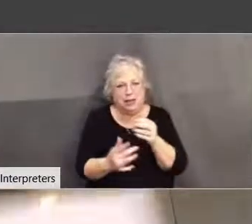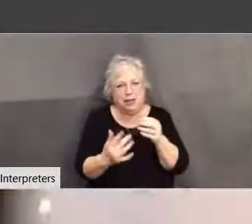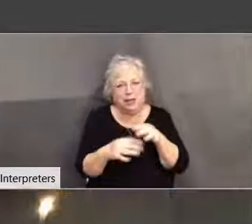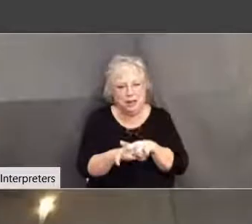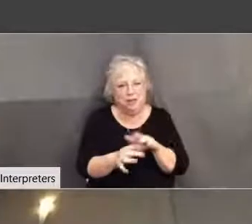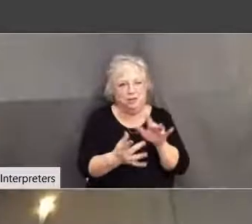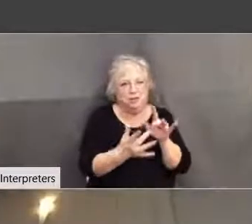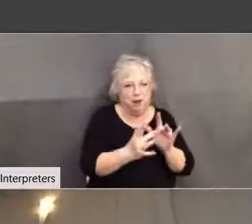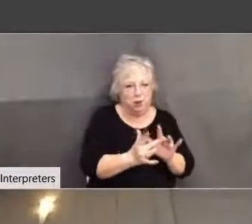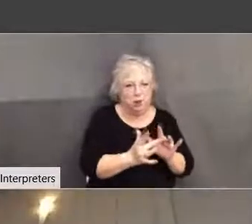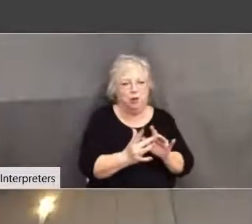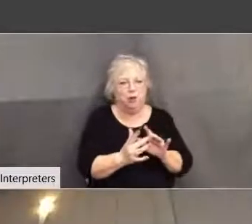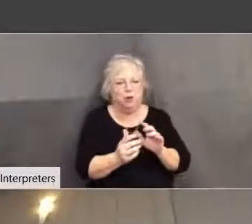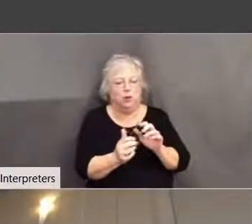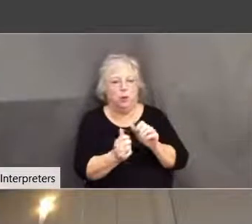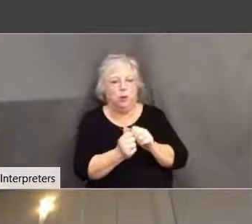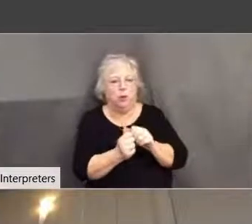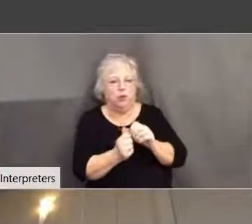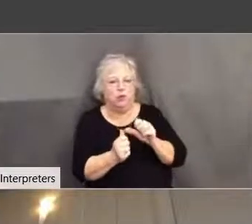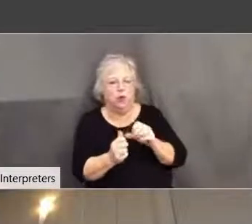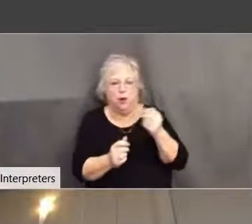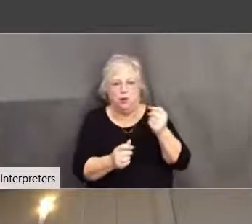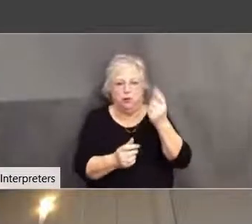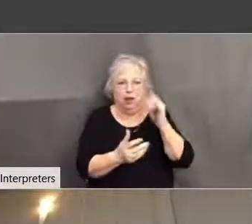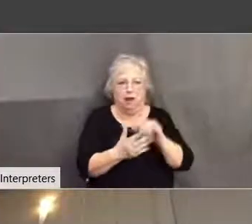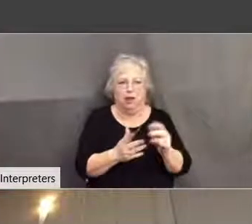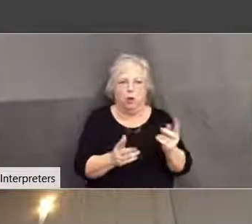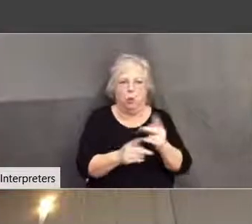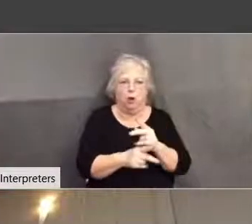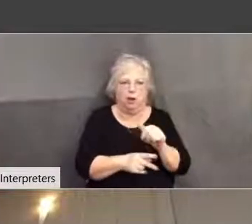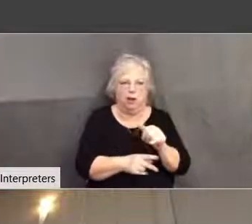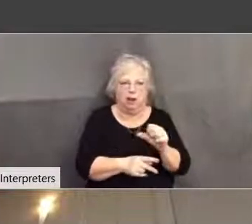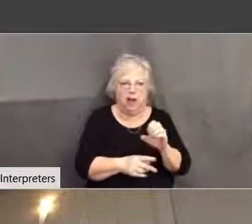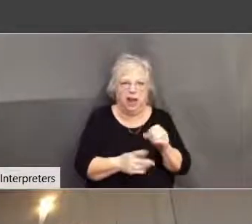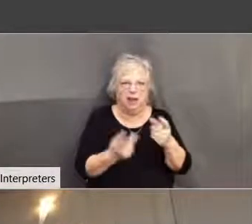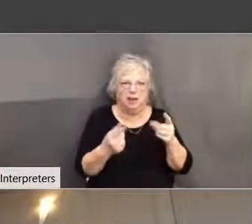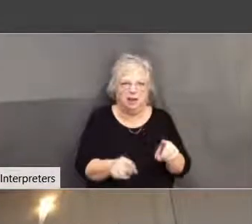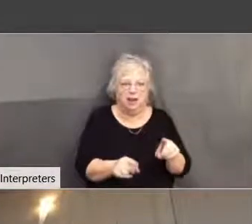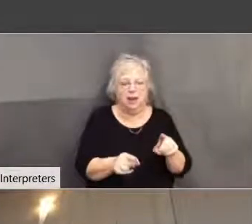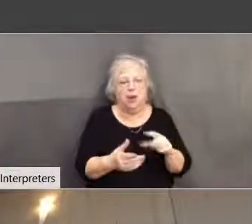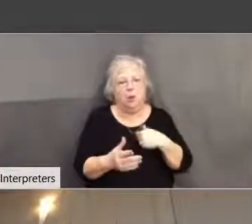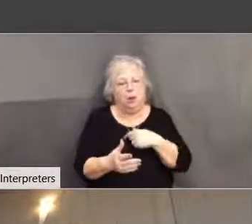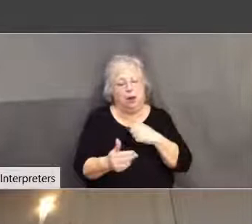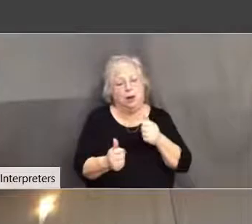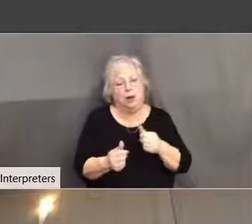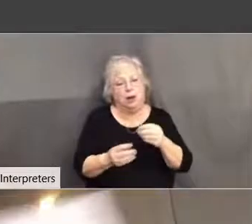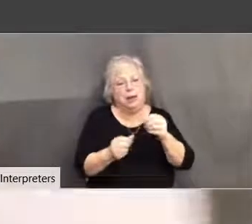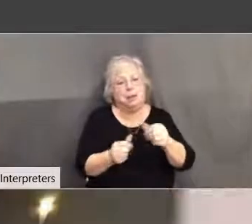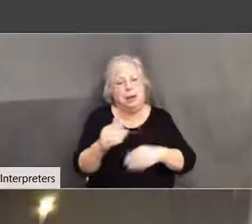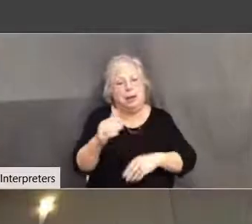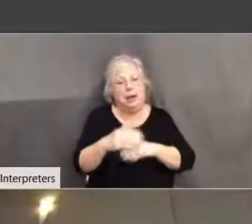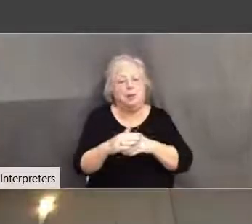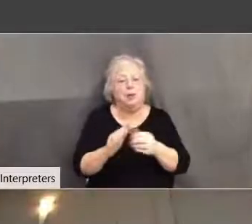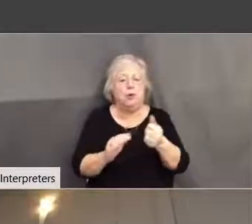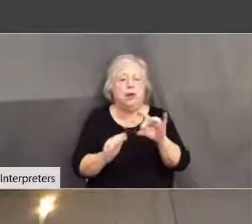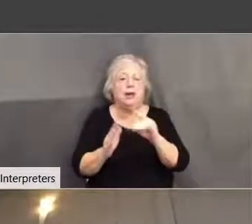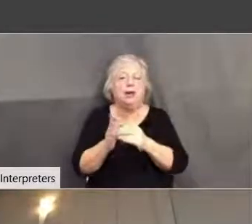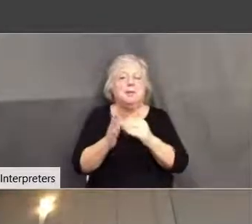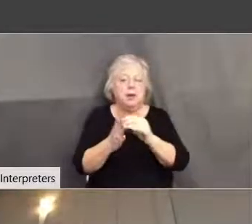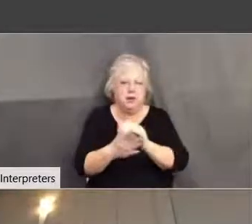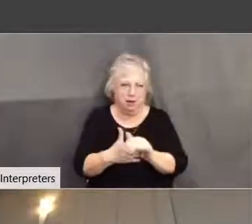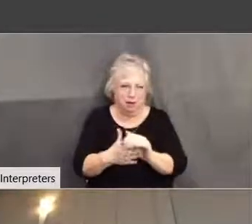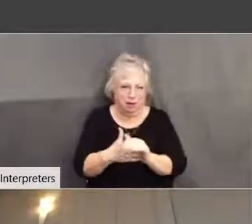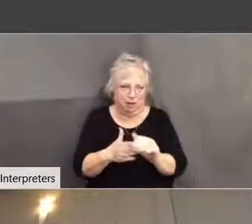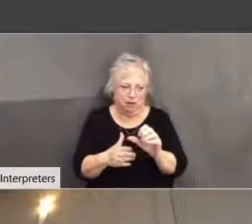with the understanding that worst case scenario that we could expend up to $18 million. And so